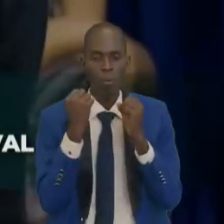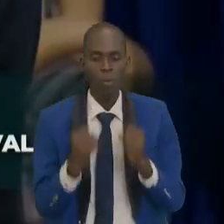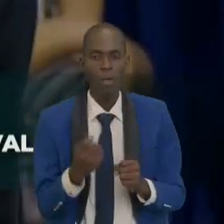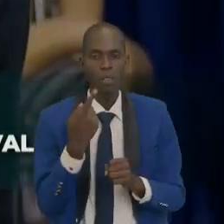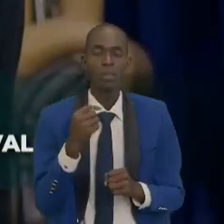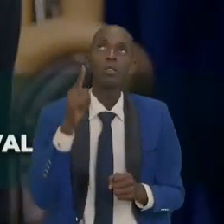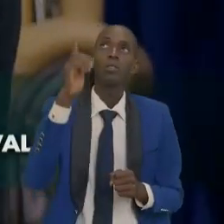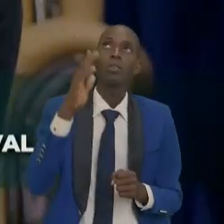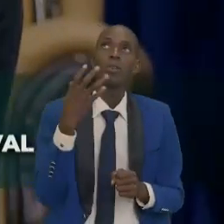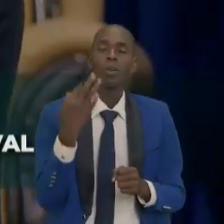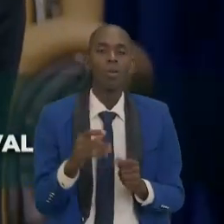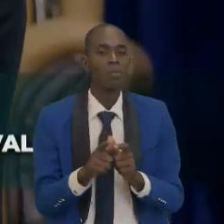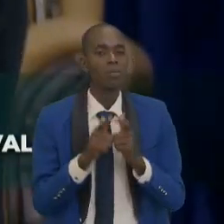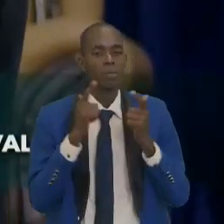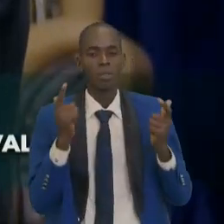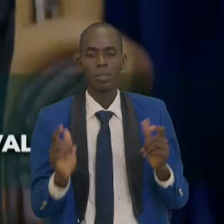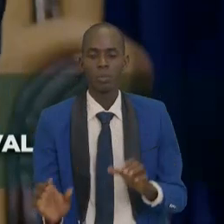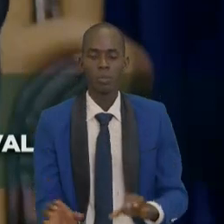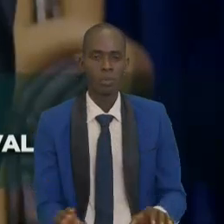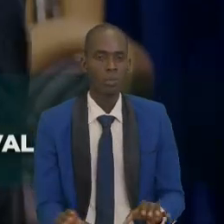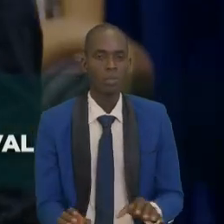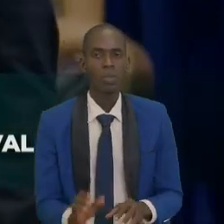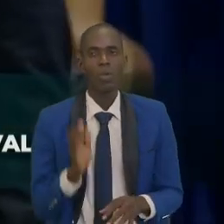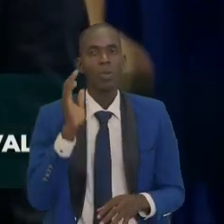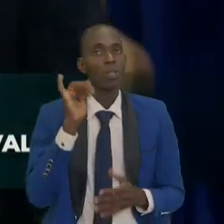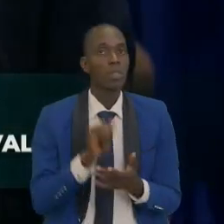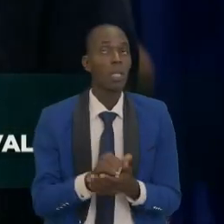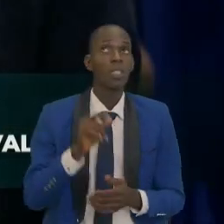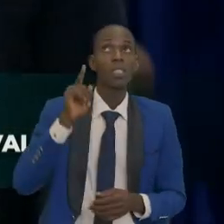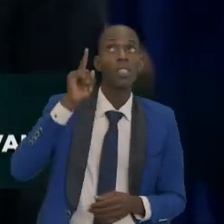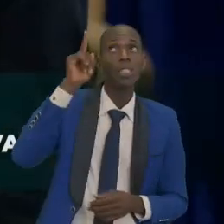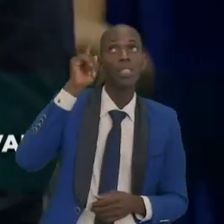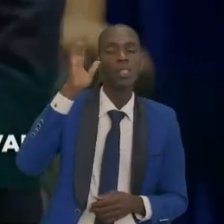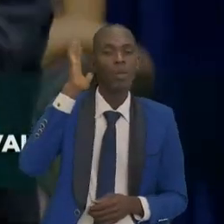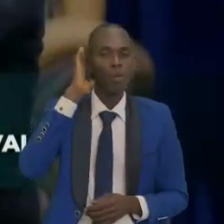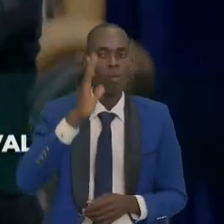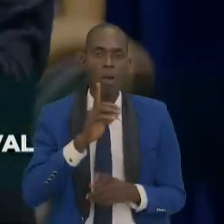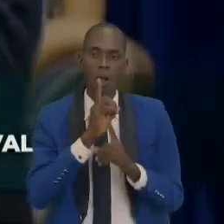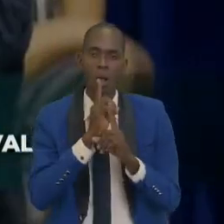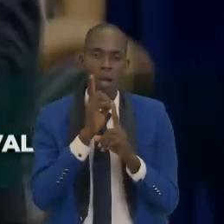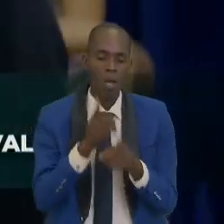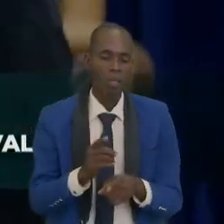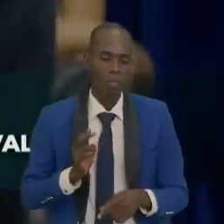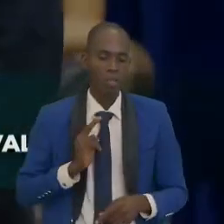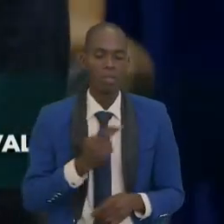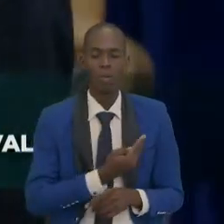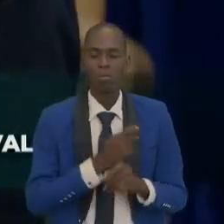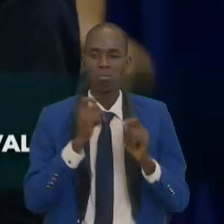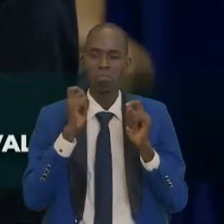the god of great performance that he will answer us speedily